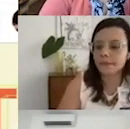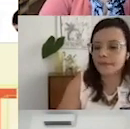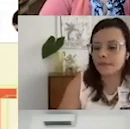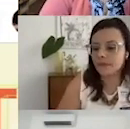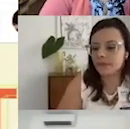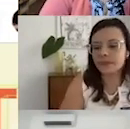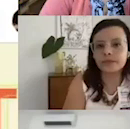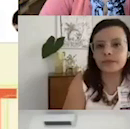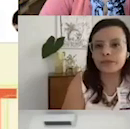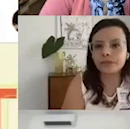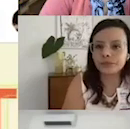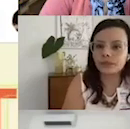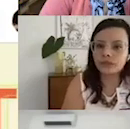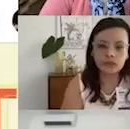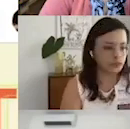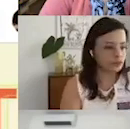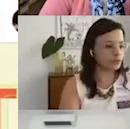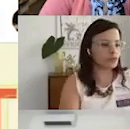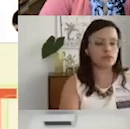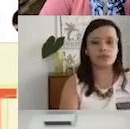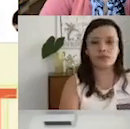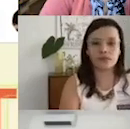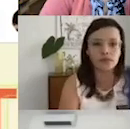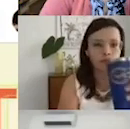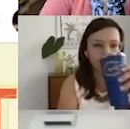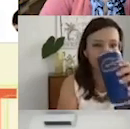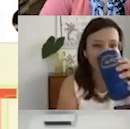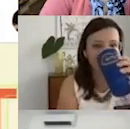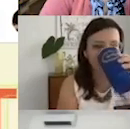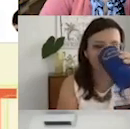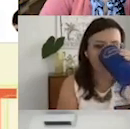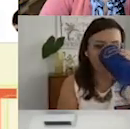success coach at the American Indian College Fund, which is located in Denver, Colorado.